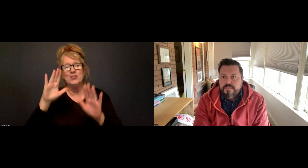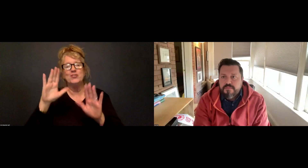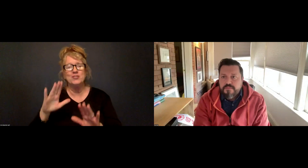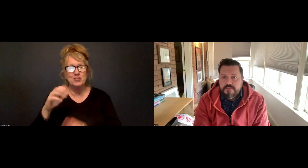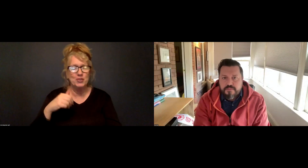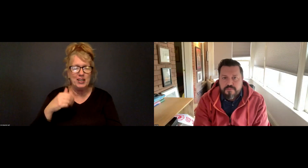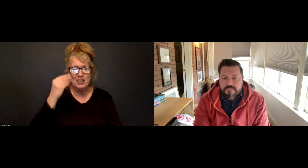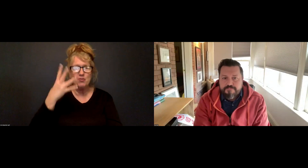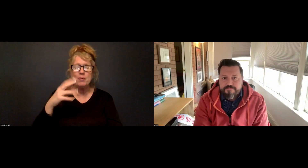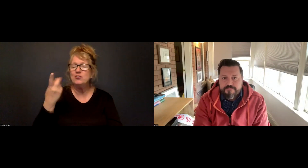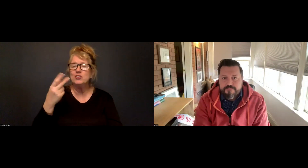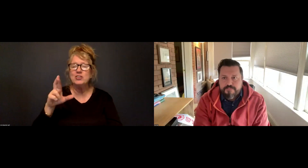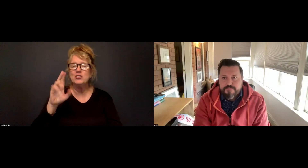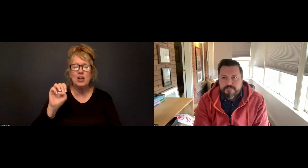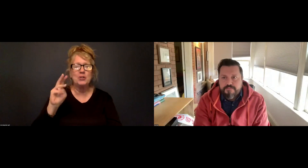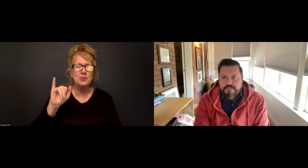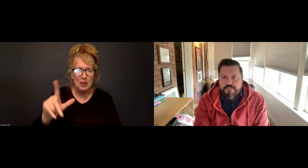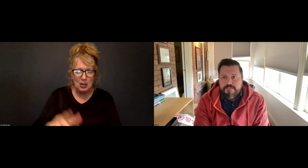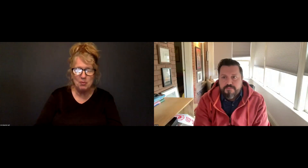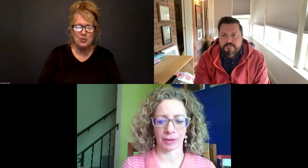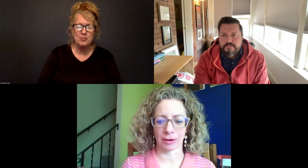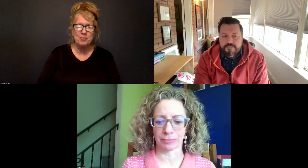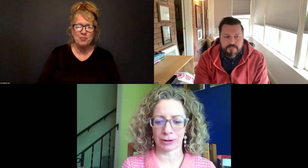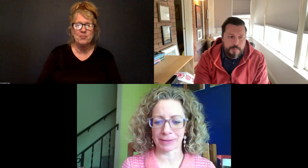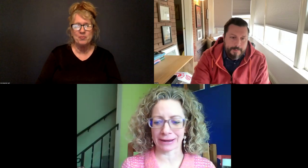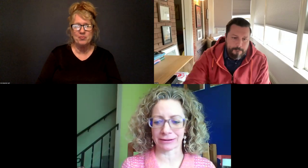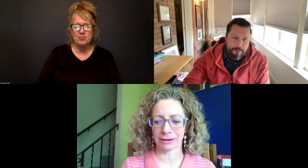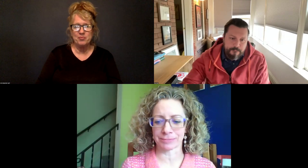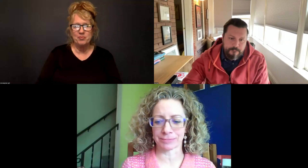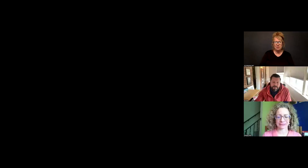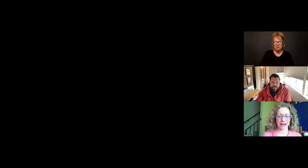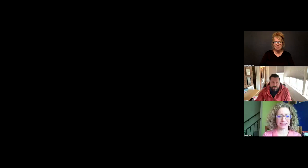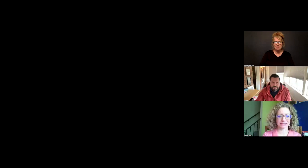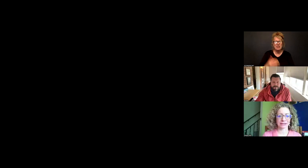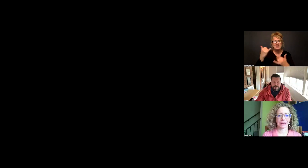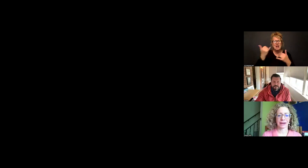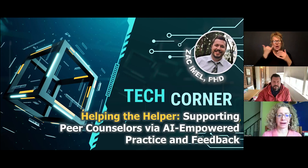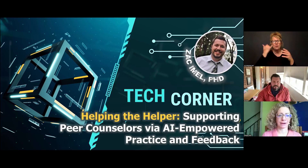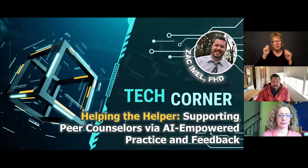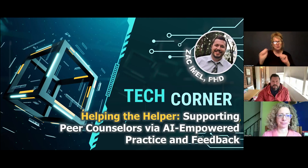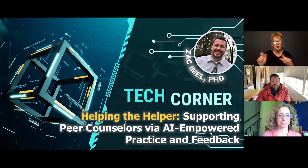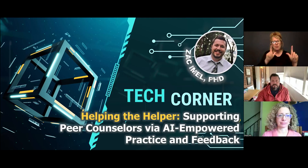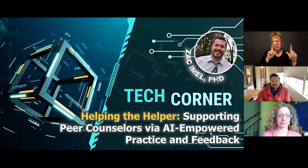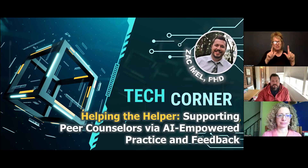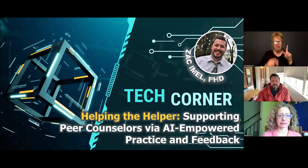you very, very much. And we're just gonna bring back up the slides.